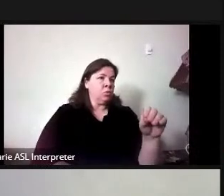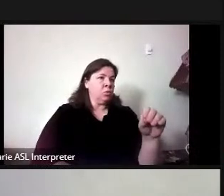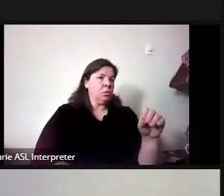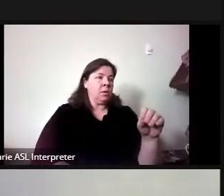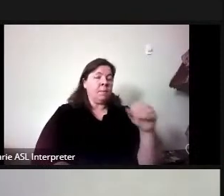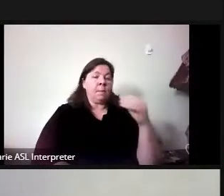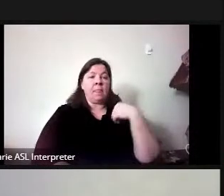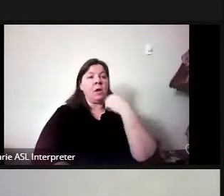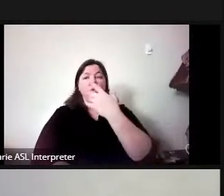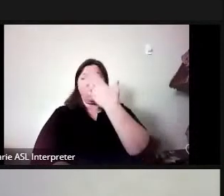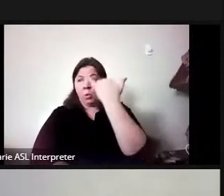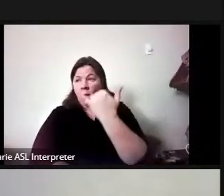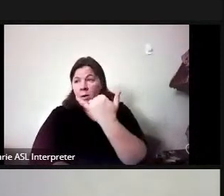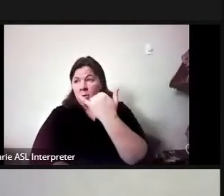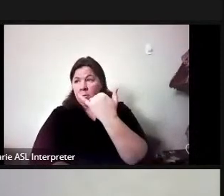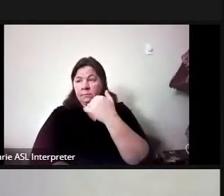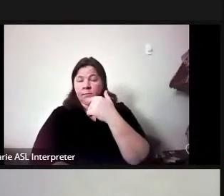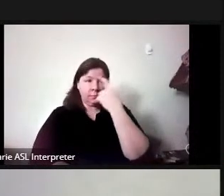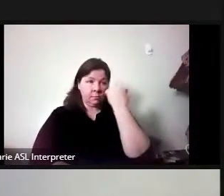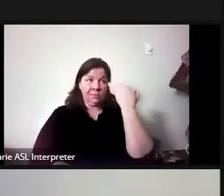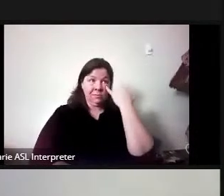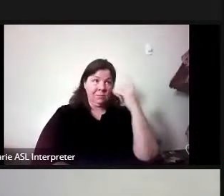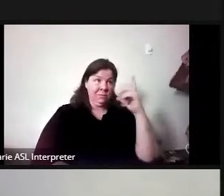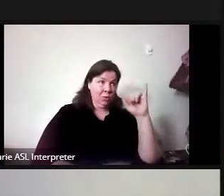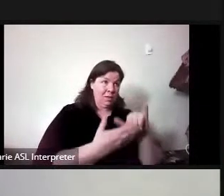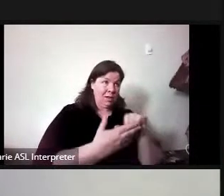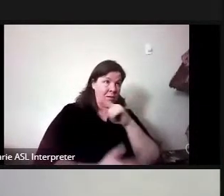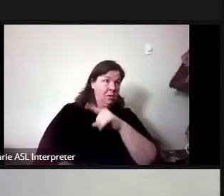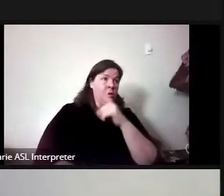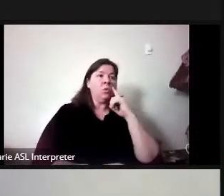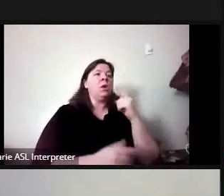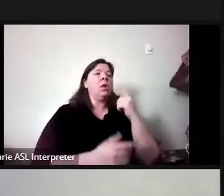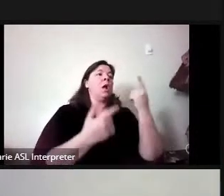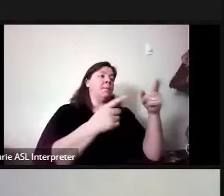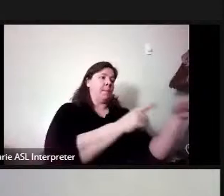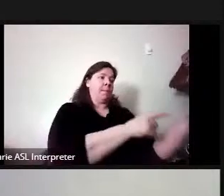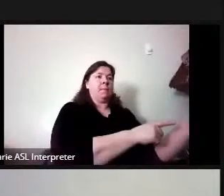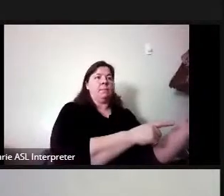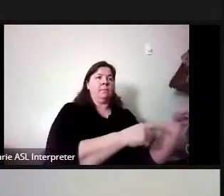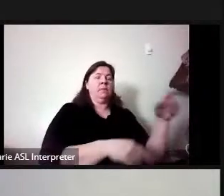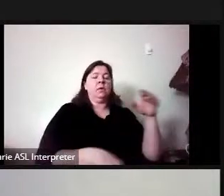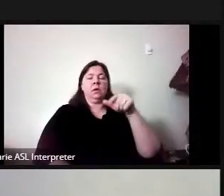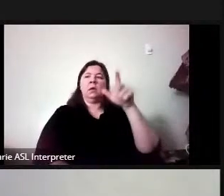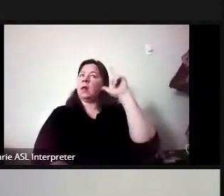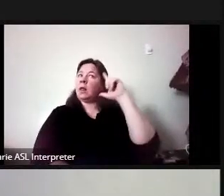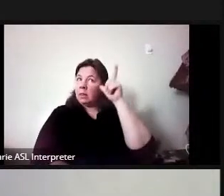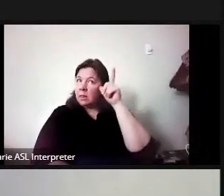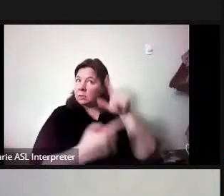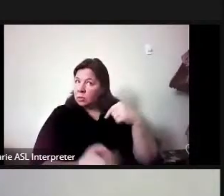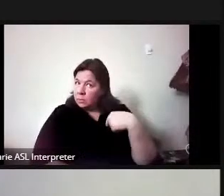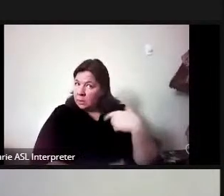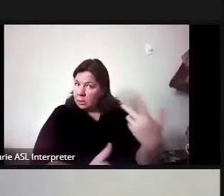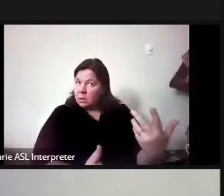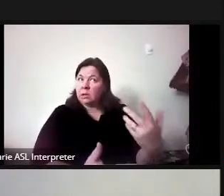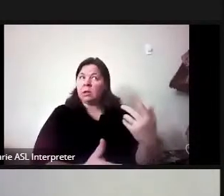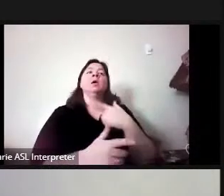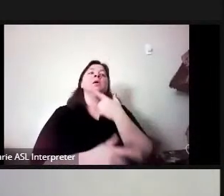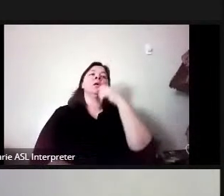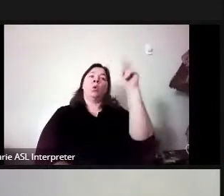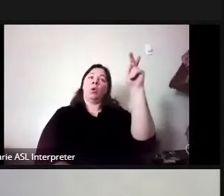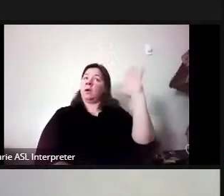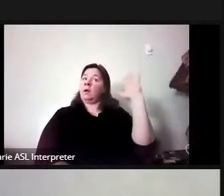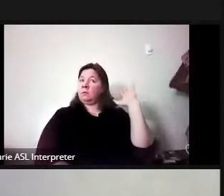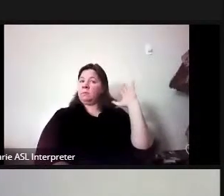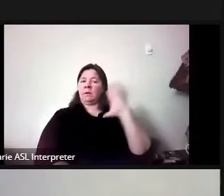me why. I told him, if you do this thing, this will happen, this will happen, this will happen. And he listened me, and he told, okay,